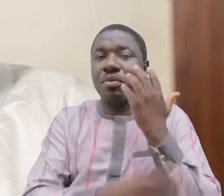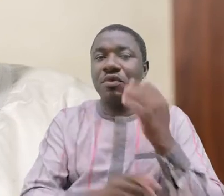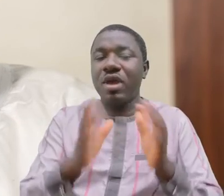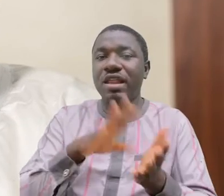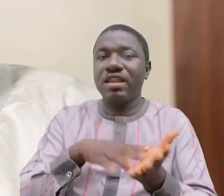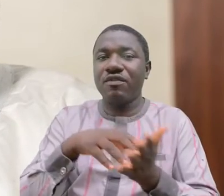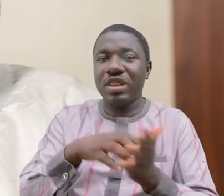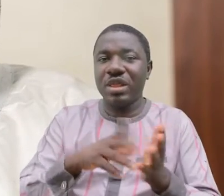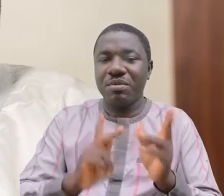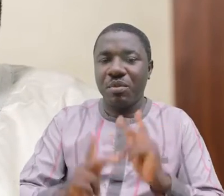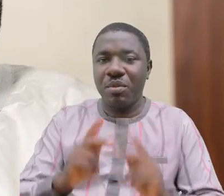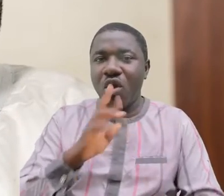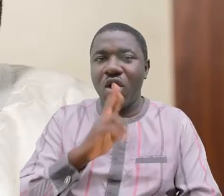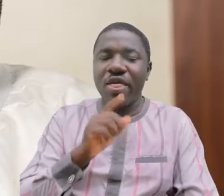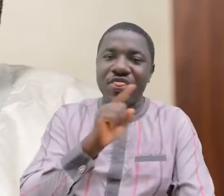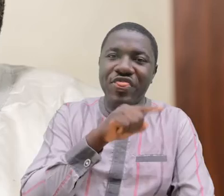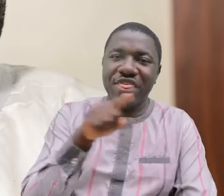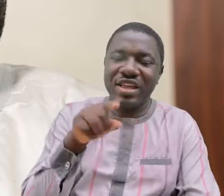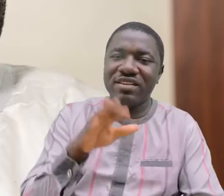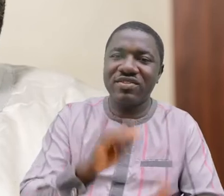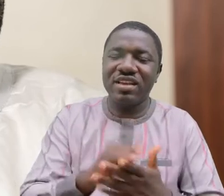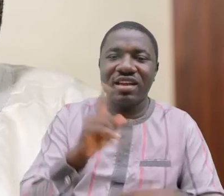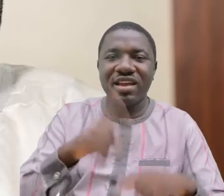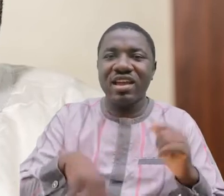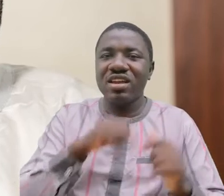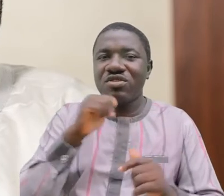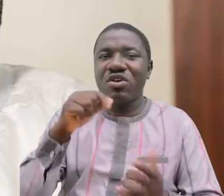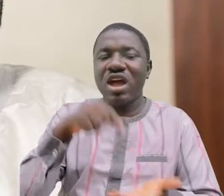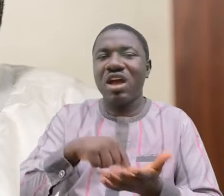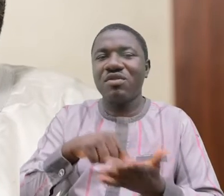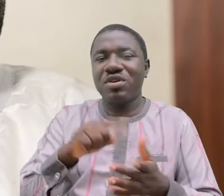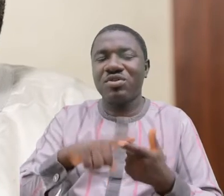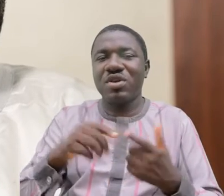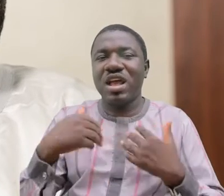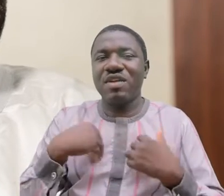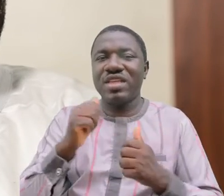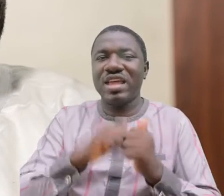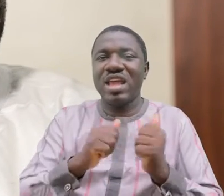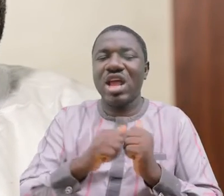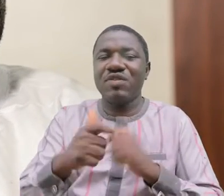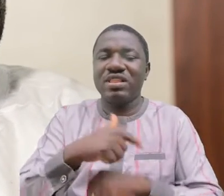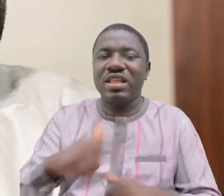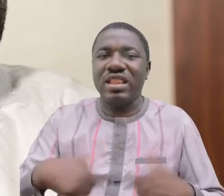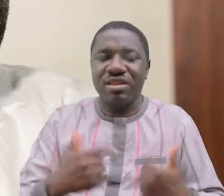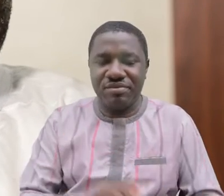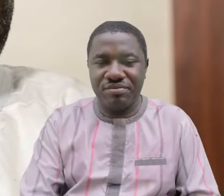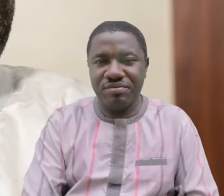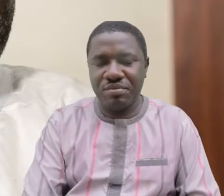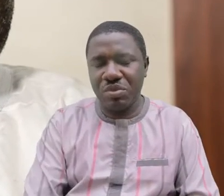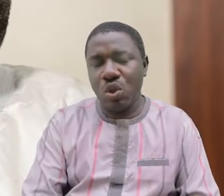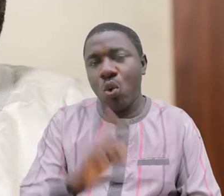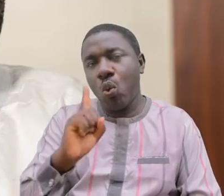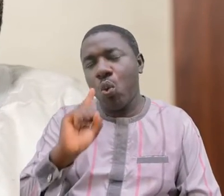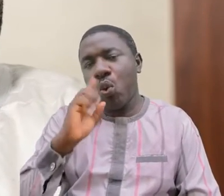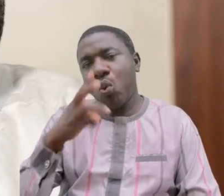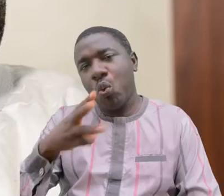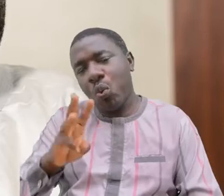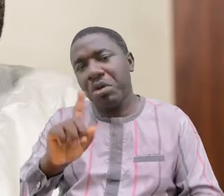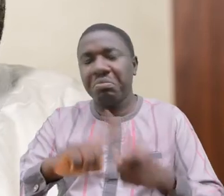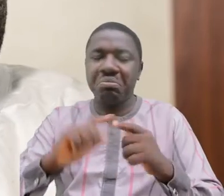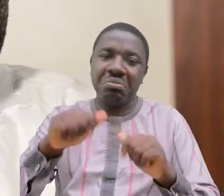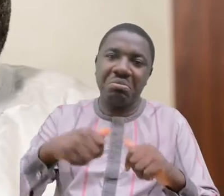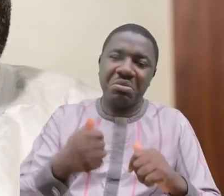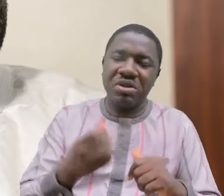poor and vulnerable people are those that cannot afford to have their daily livelihood in one way or the